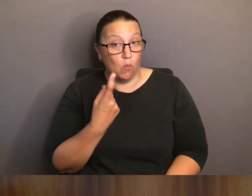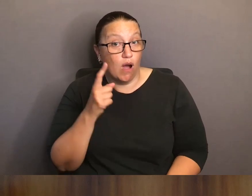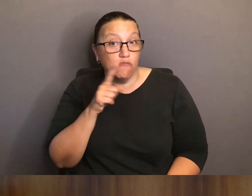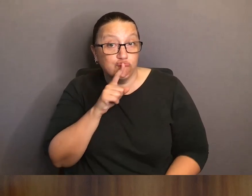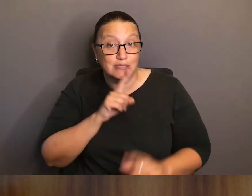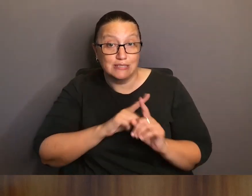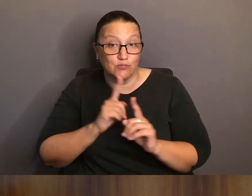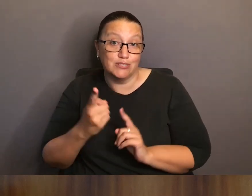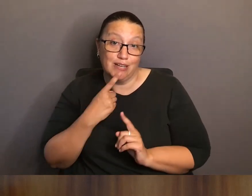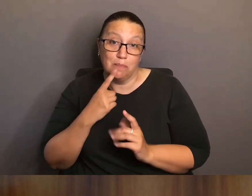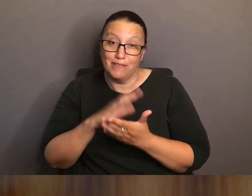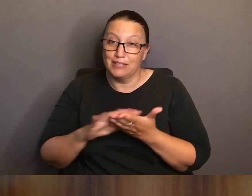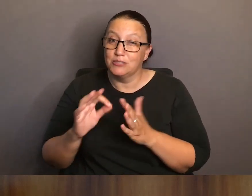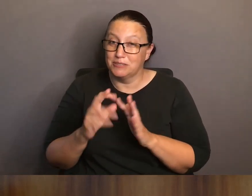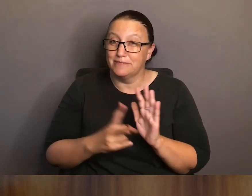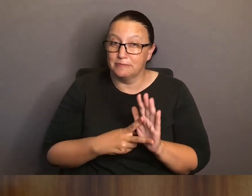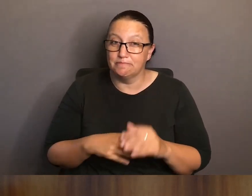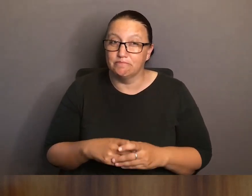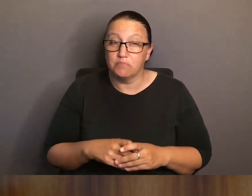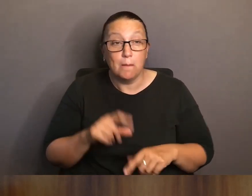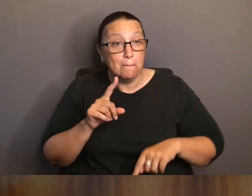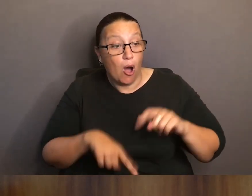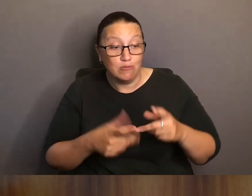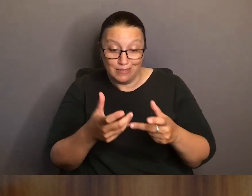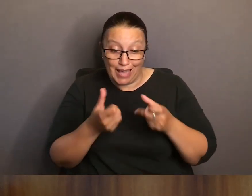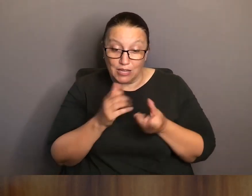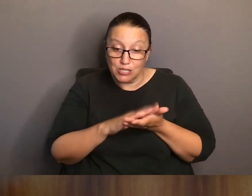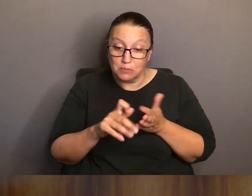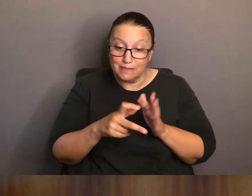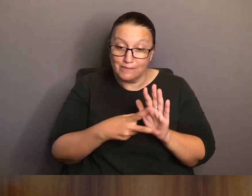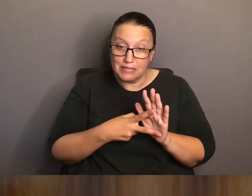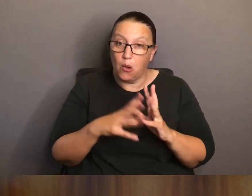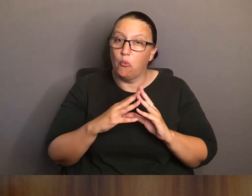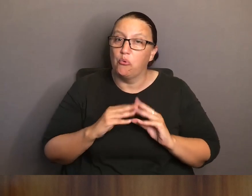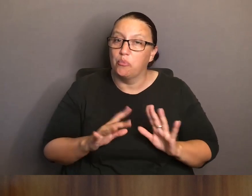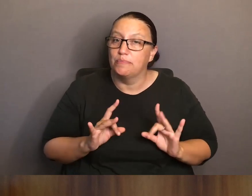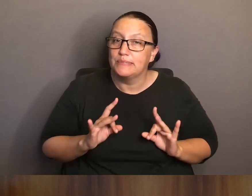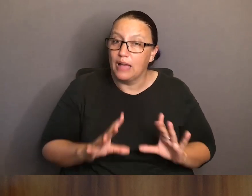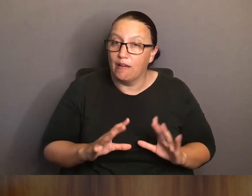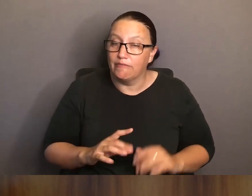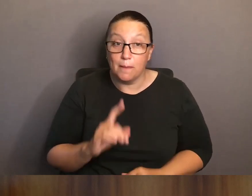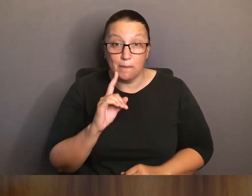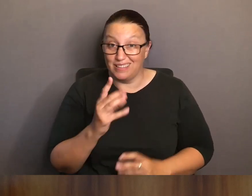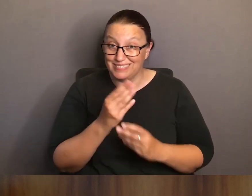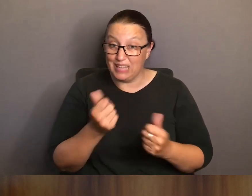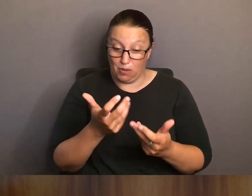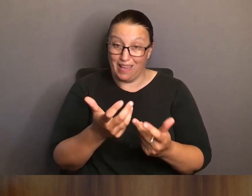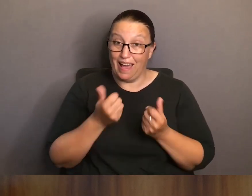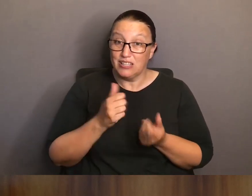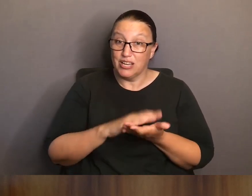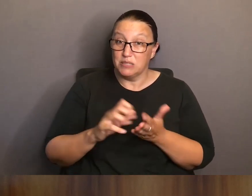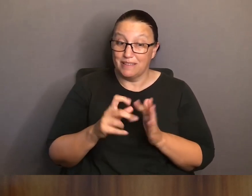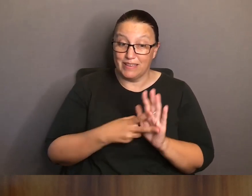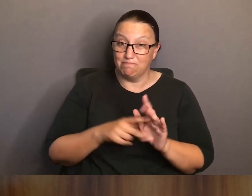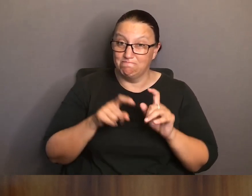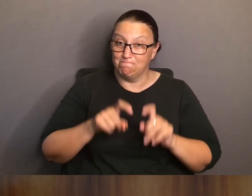own, but some sometimes can develop into cancerous cells in the lining of your cervix. The next question